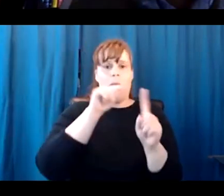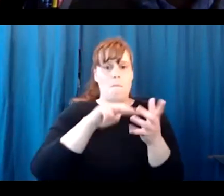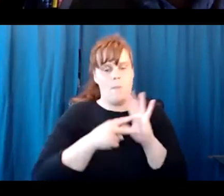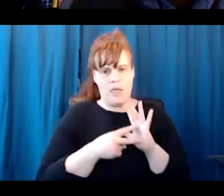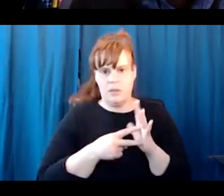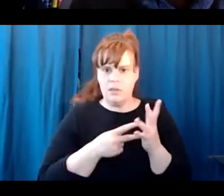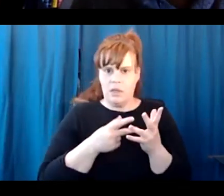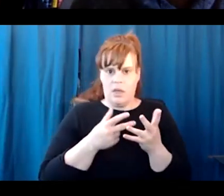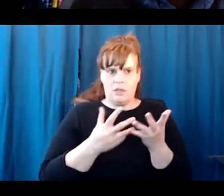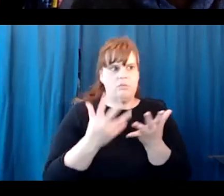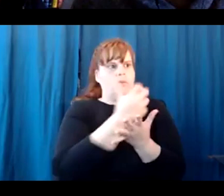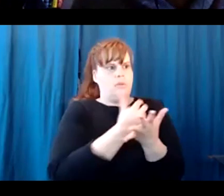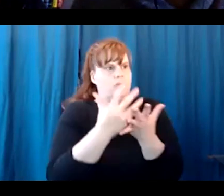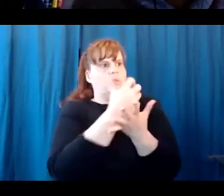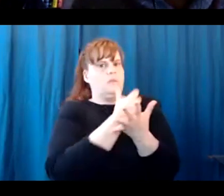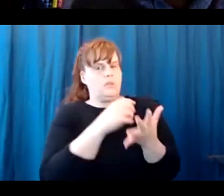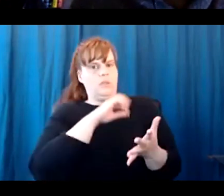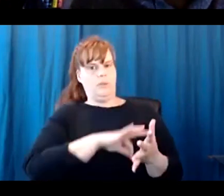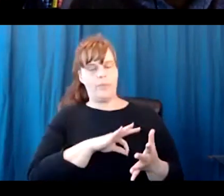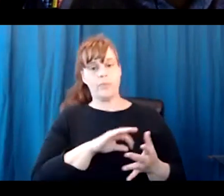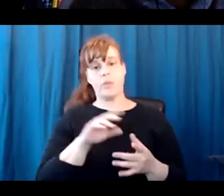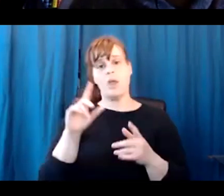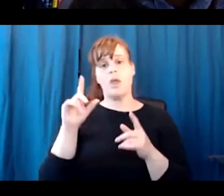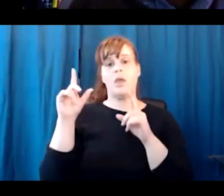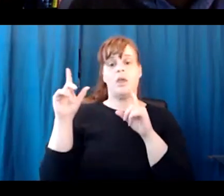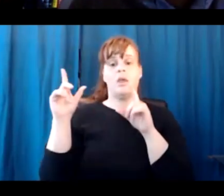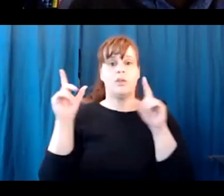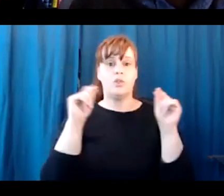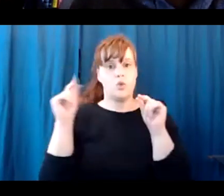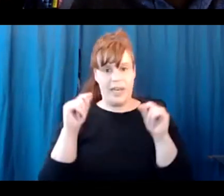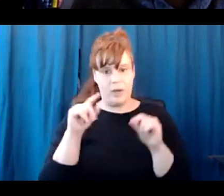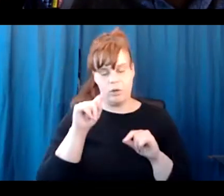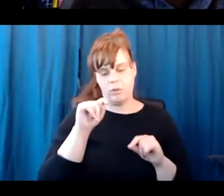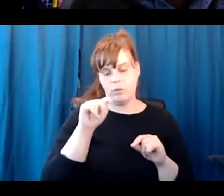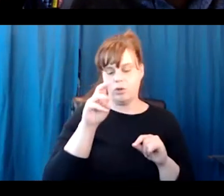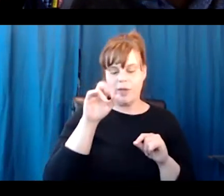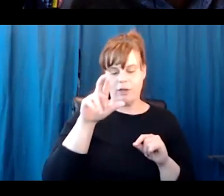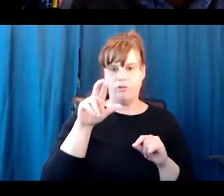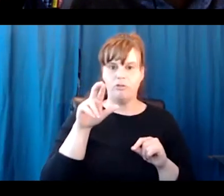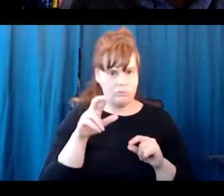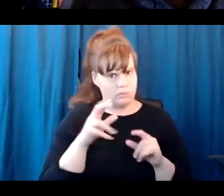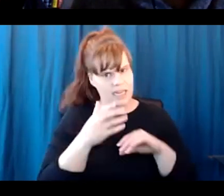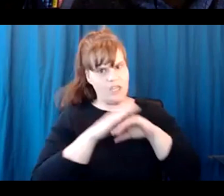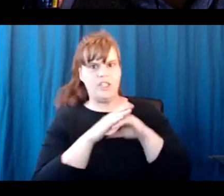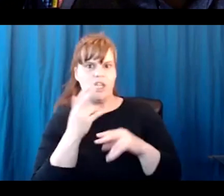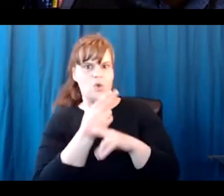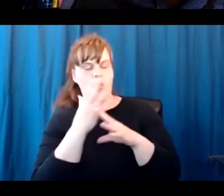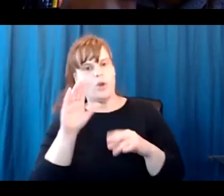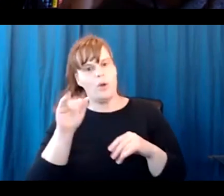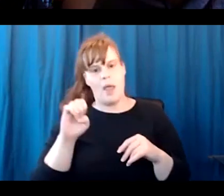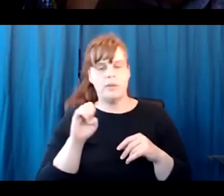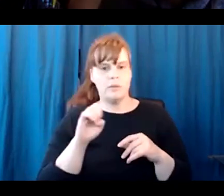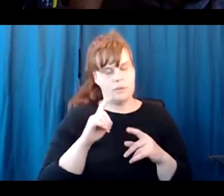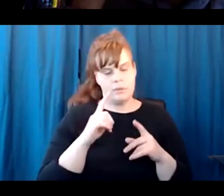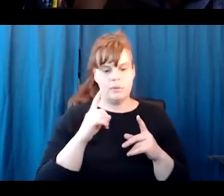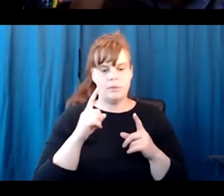Twitter rides a wave of hate in order to appear as though their user base is ever increasing. Never mind that a significant portion of